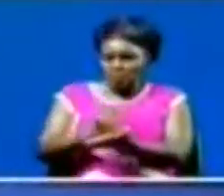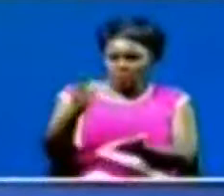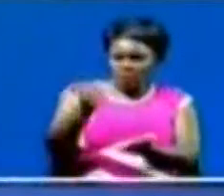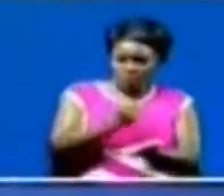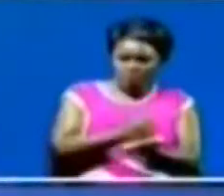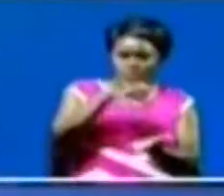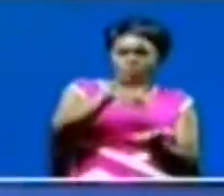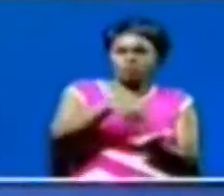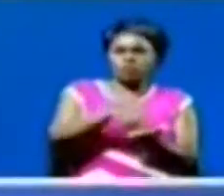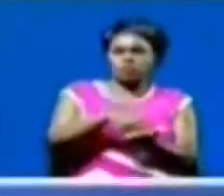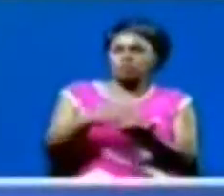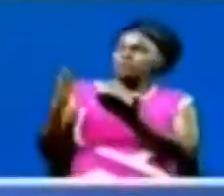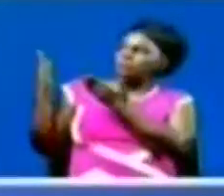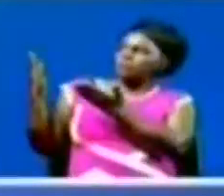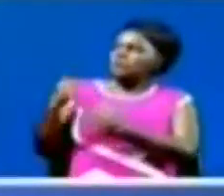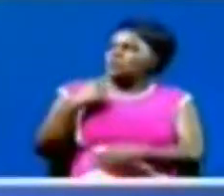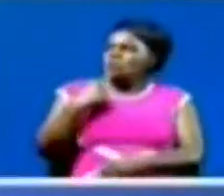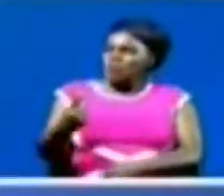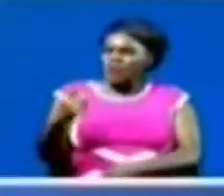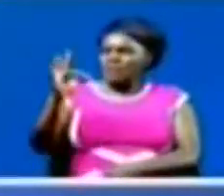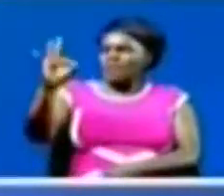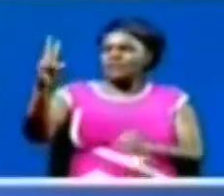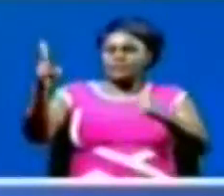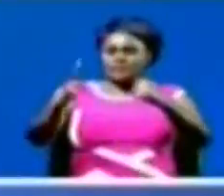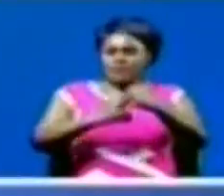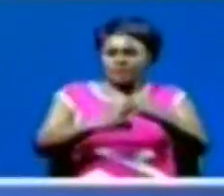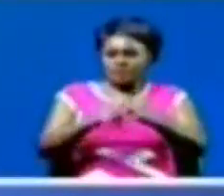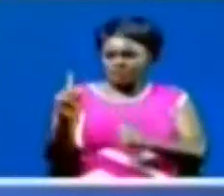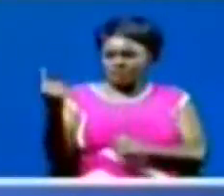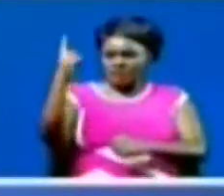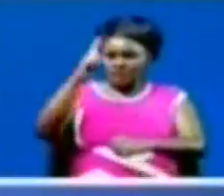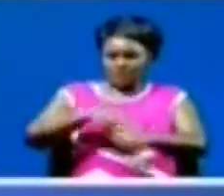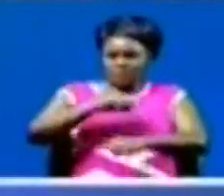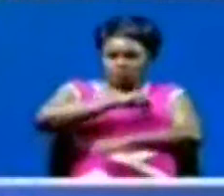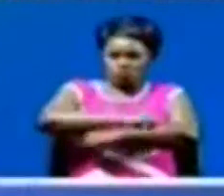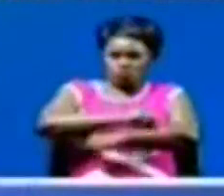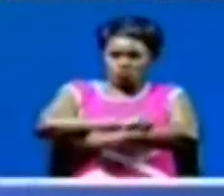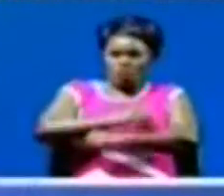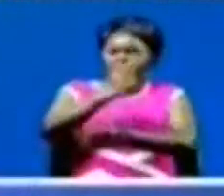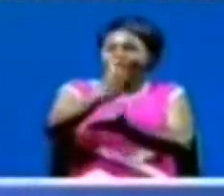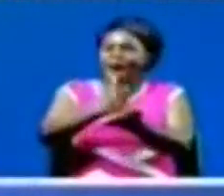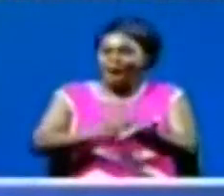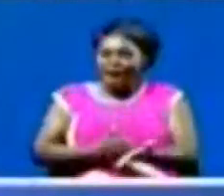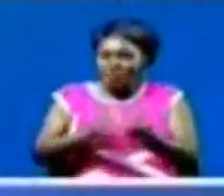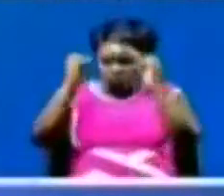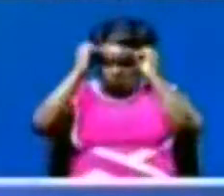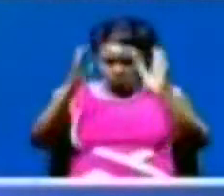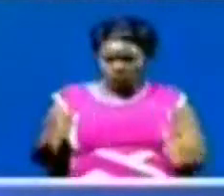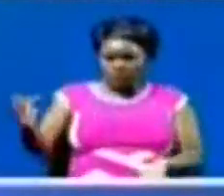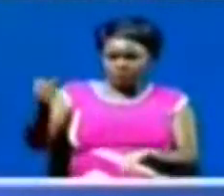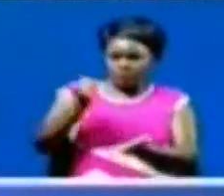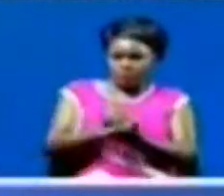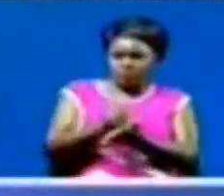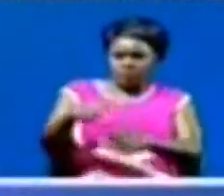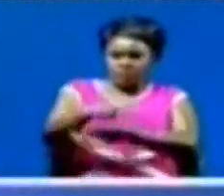vacancies. New Light Academy had 137 KCP candidates, and for the first time, the school will have over half of its candidates admitted to